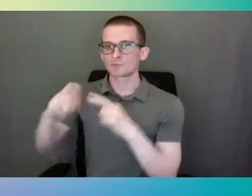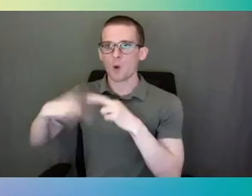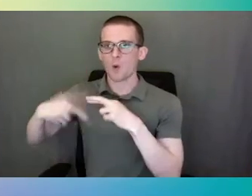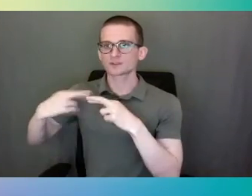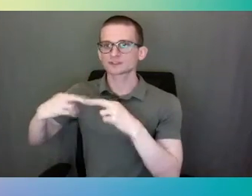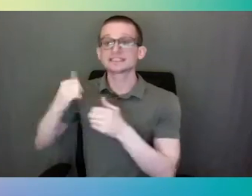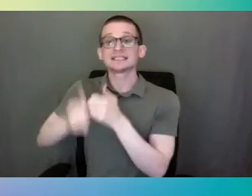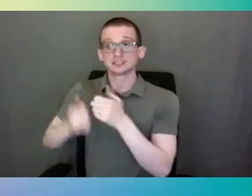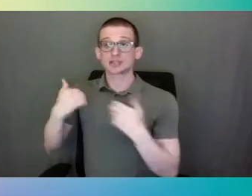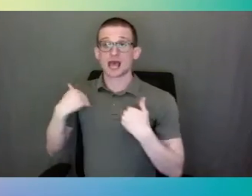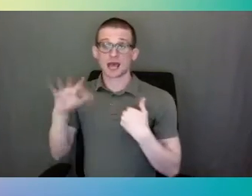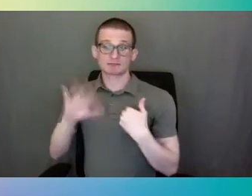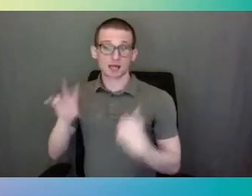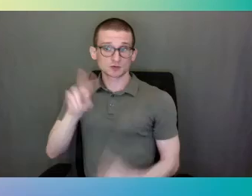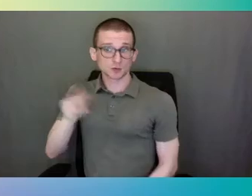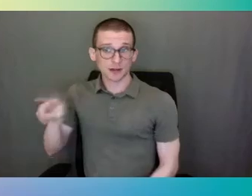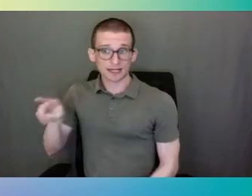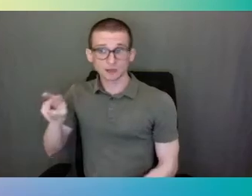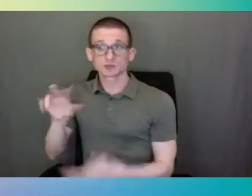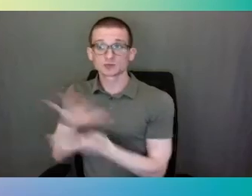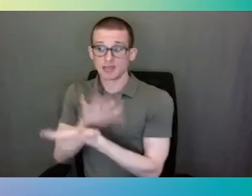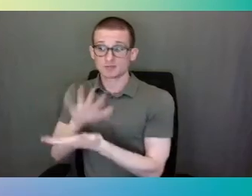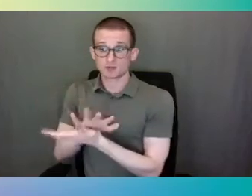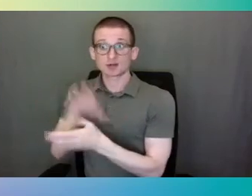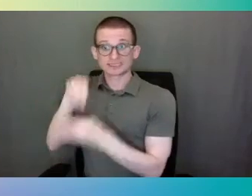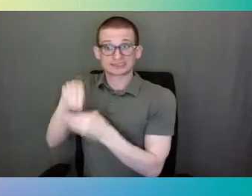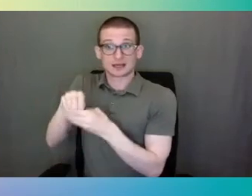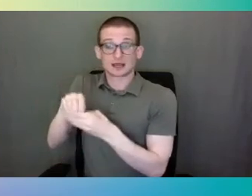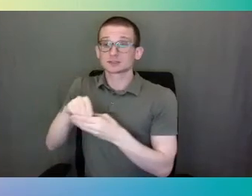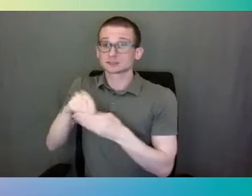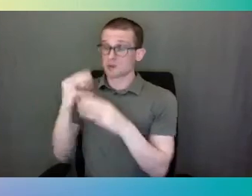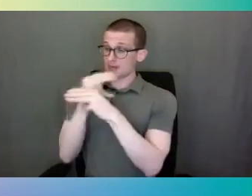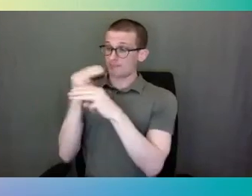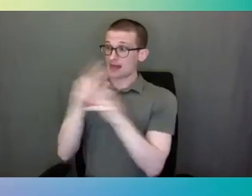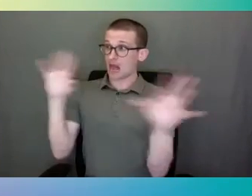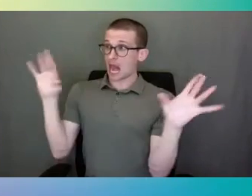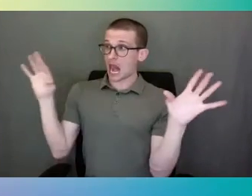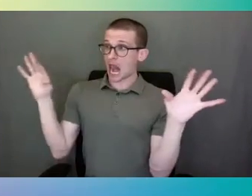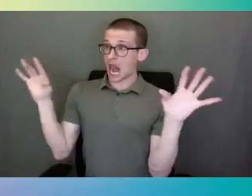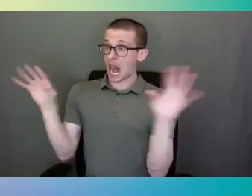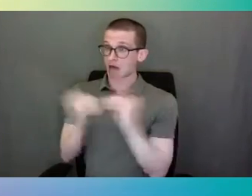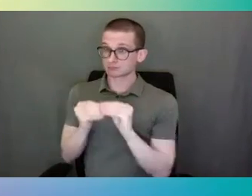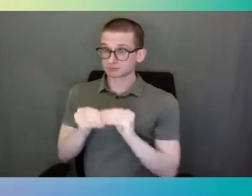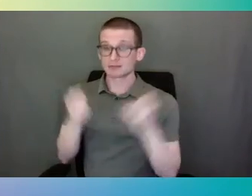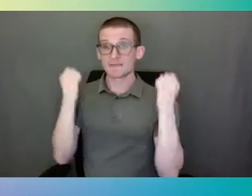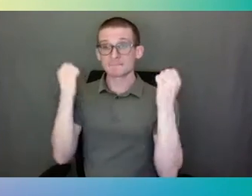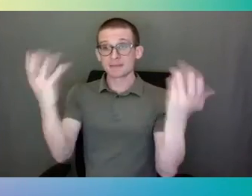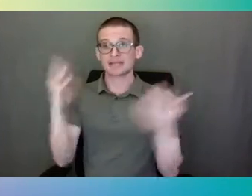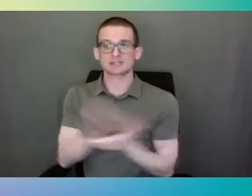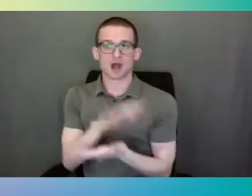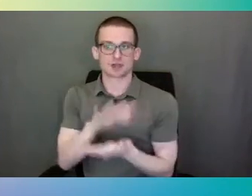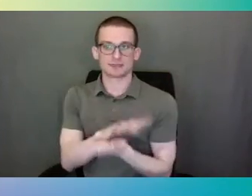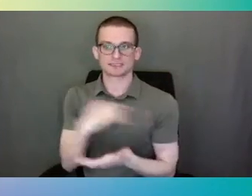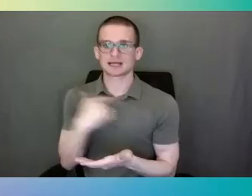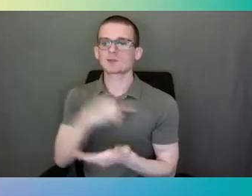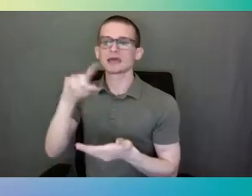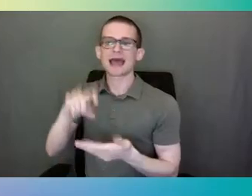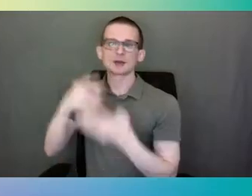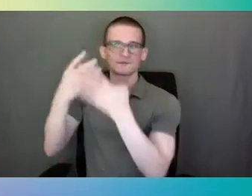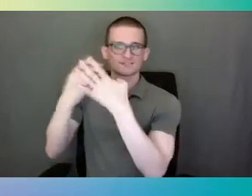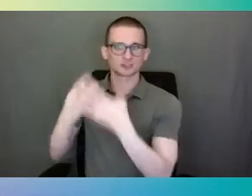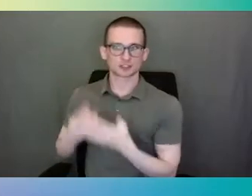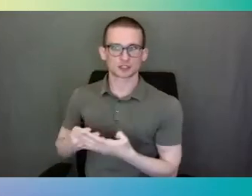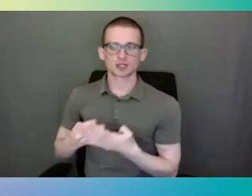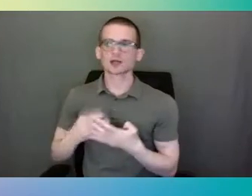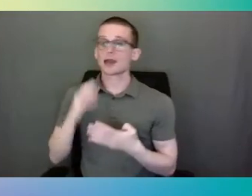math, a lot of documents. And we had to filter that. And we had a prayer team back home praying for us that we would find